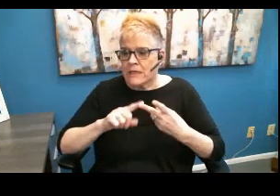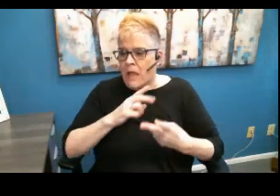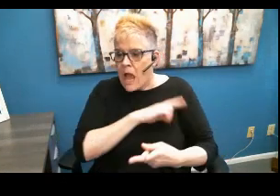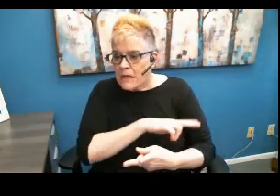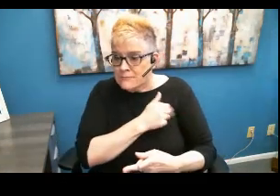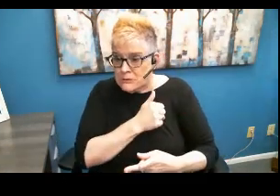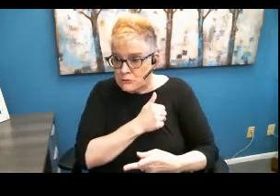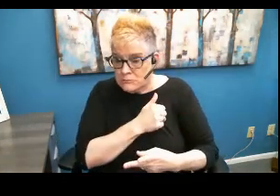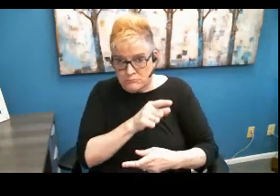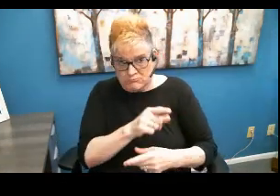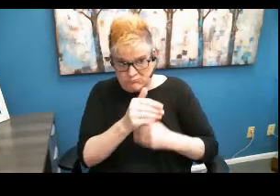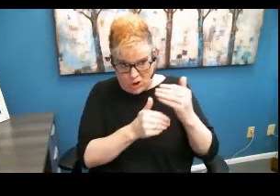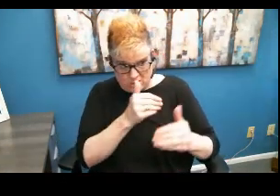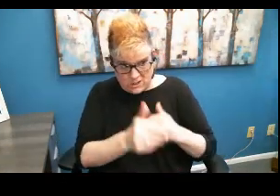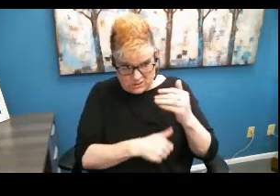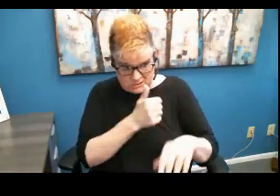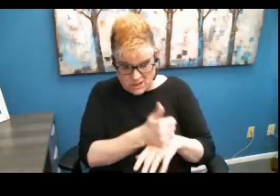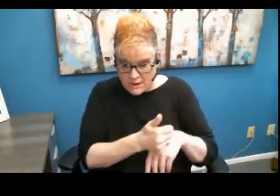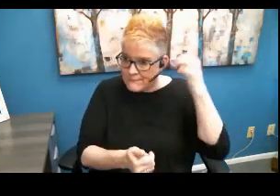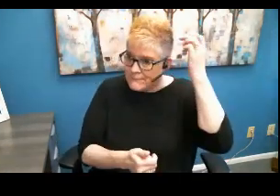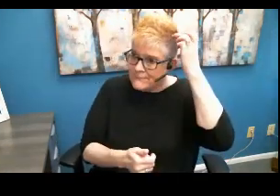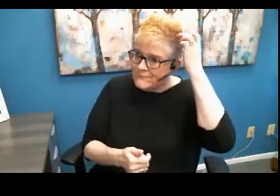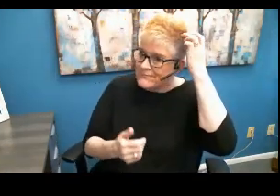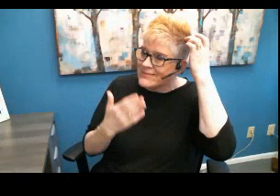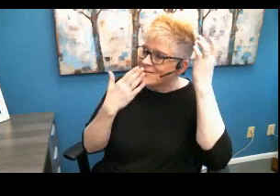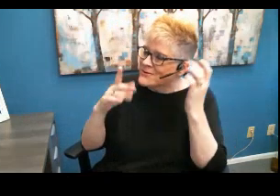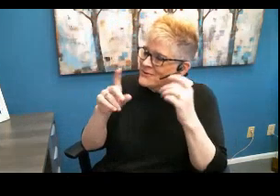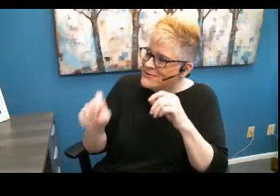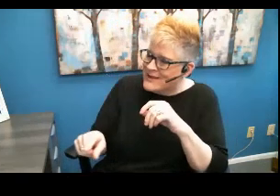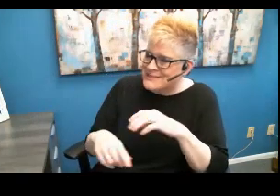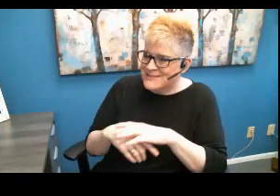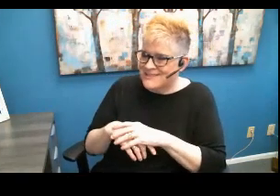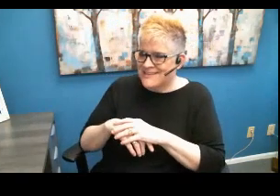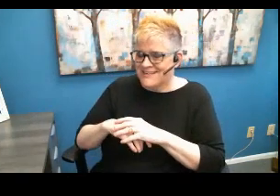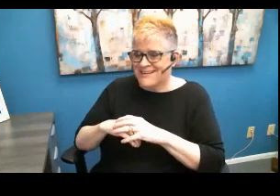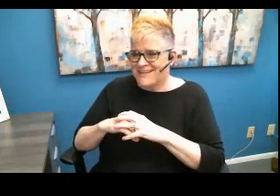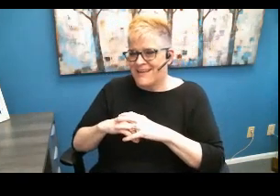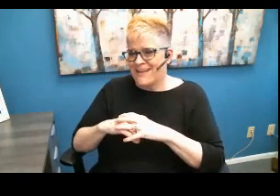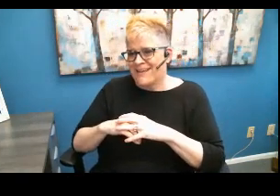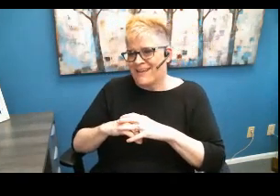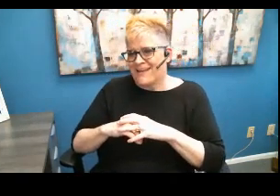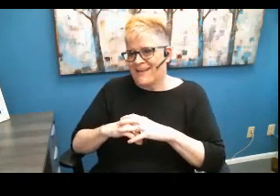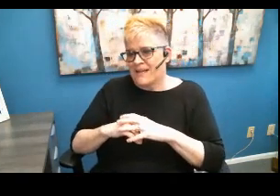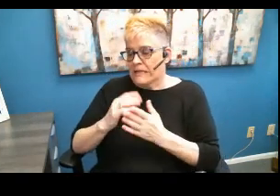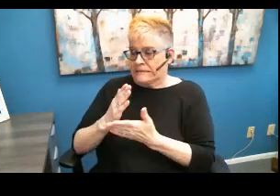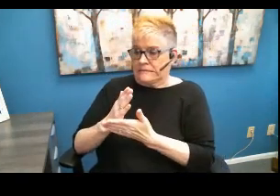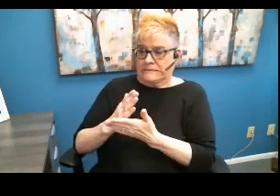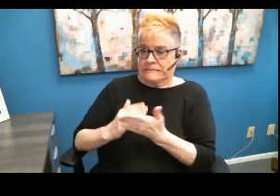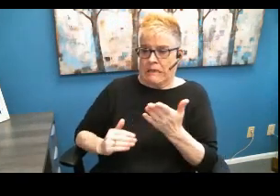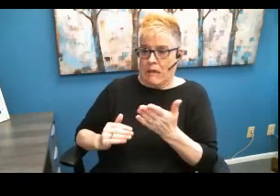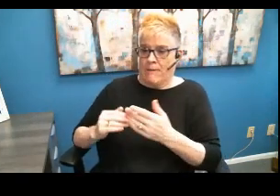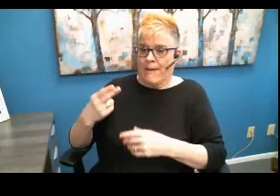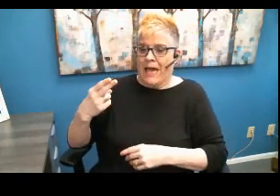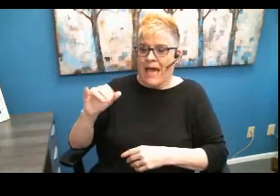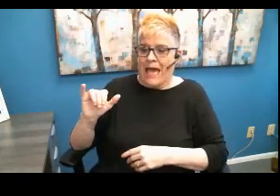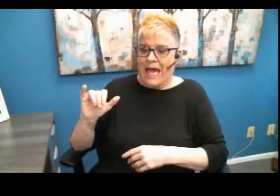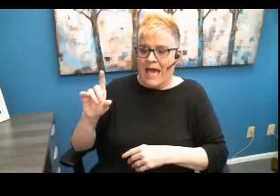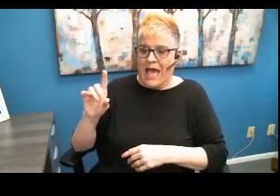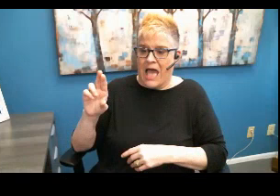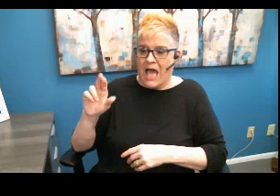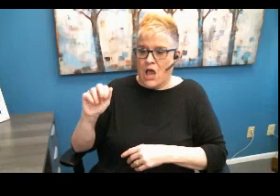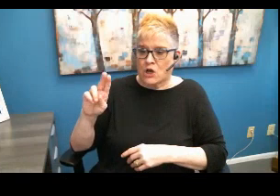that process? It's a good question. We meant to cover some of that. Some of it is hydraulically driven.